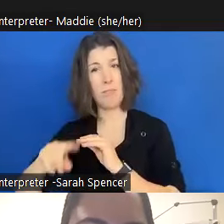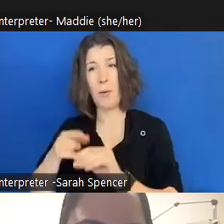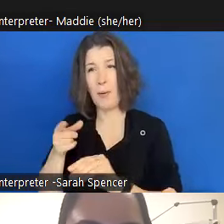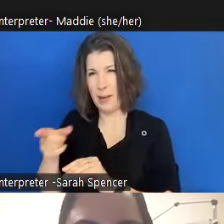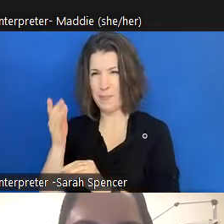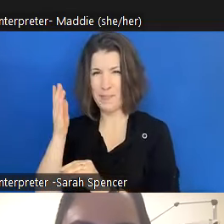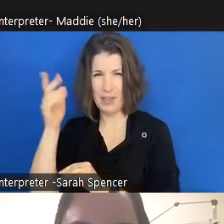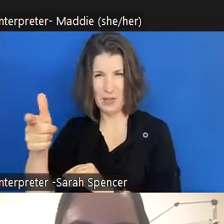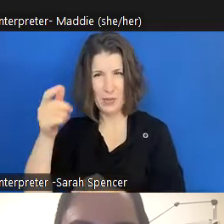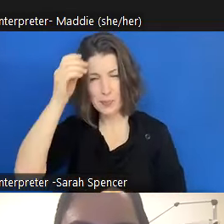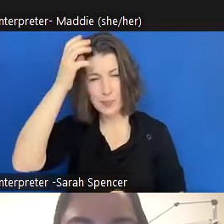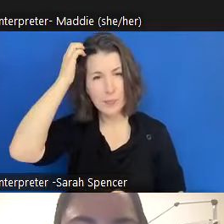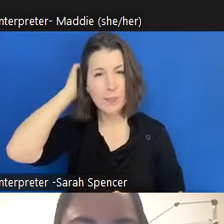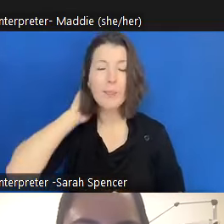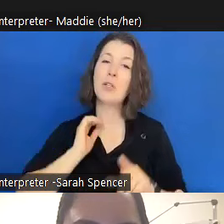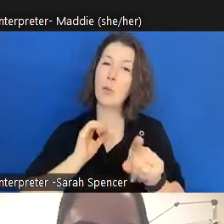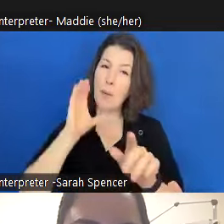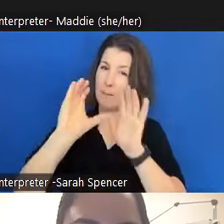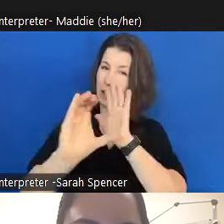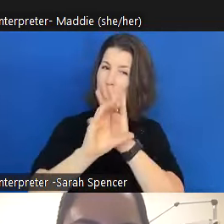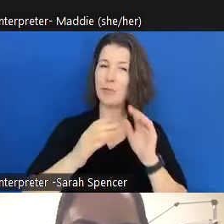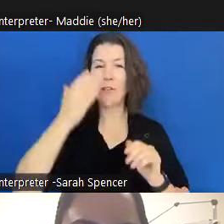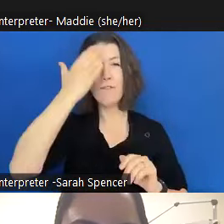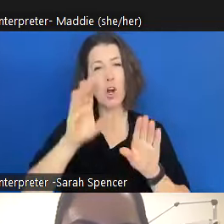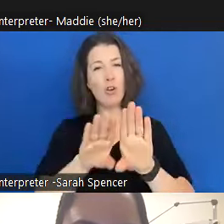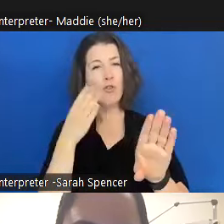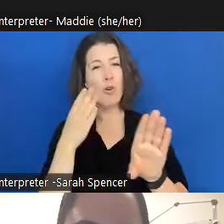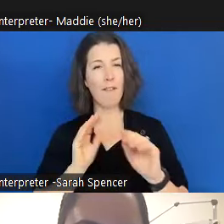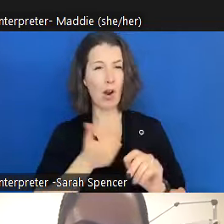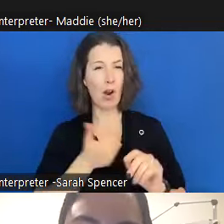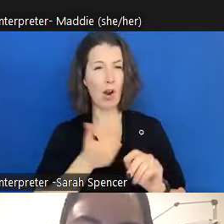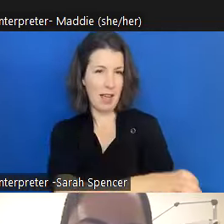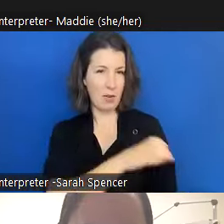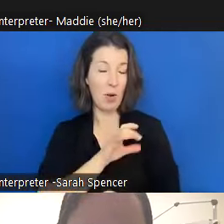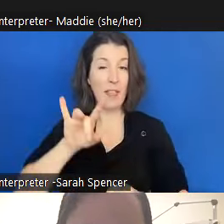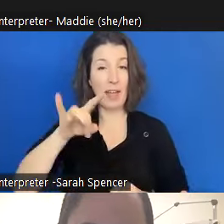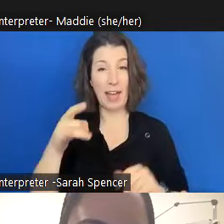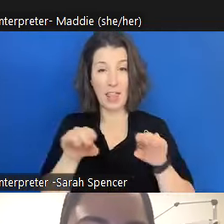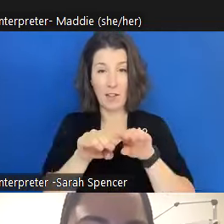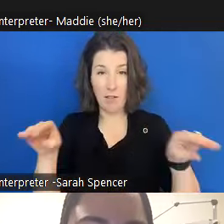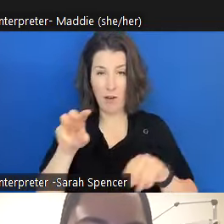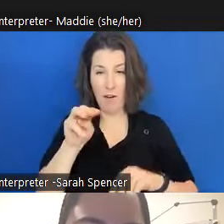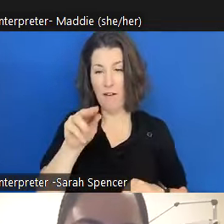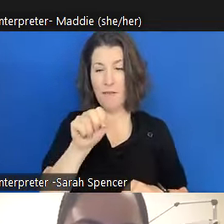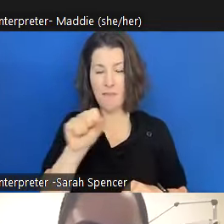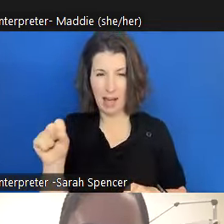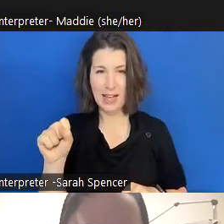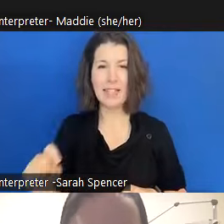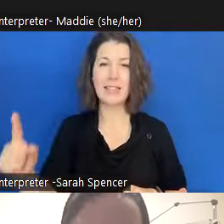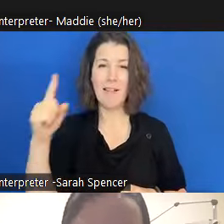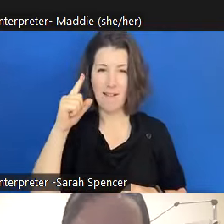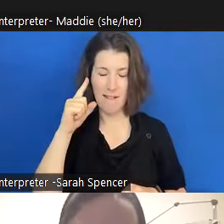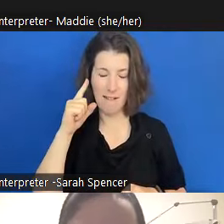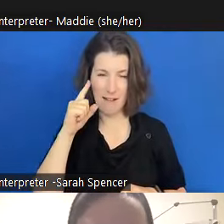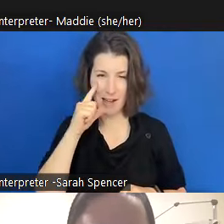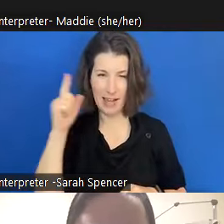So I just put a picture of the front door of our clinic. We are on the 8th floor of of Mass Pioneer. We are kind of away